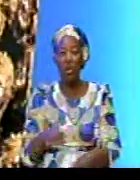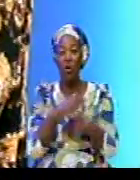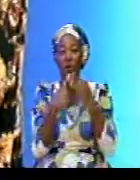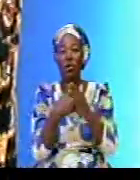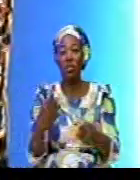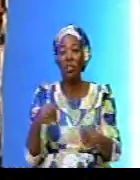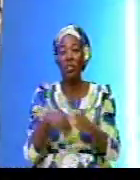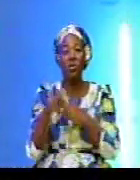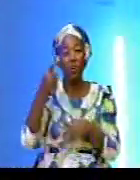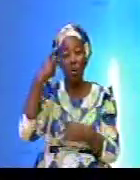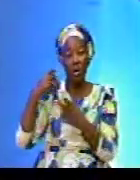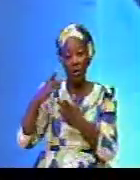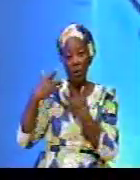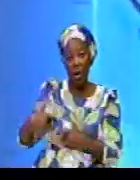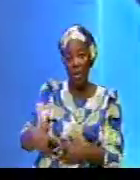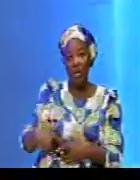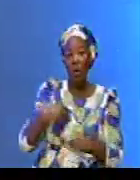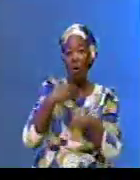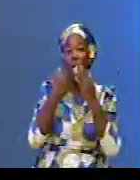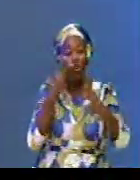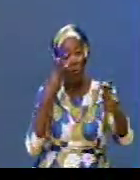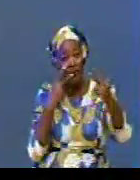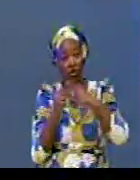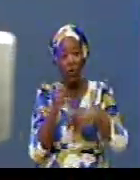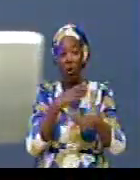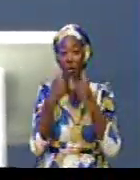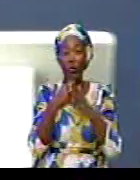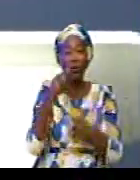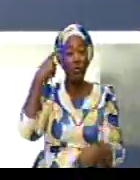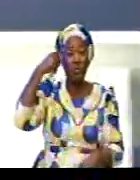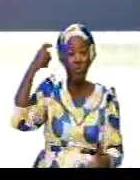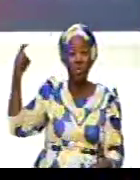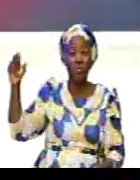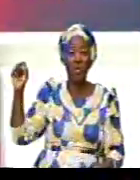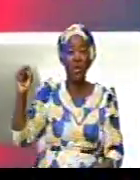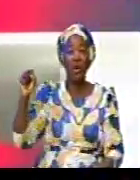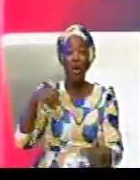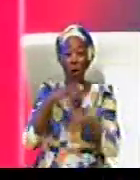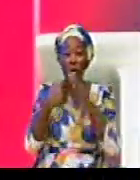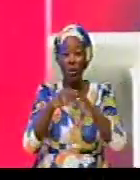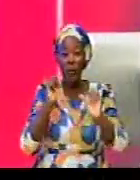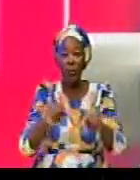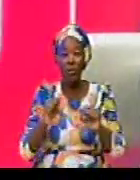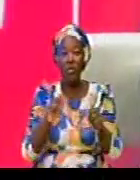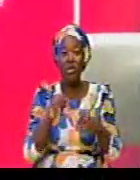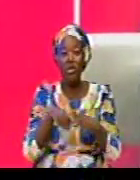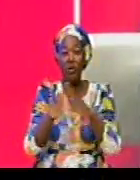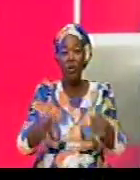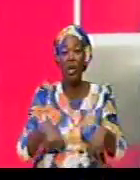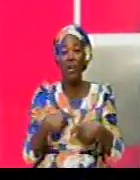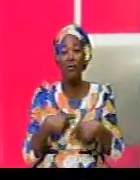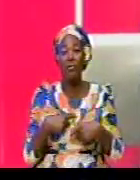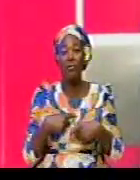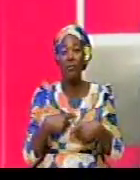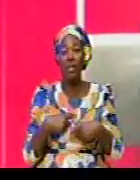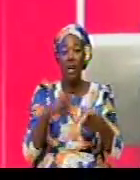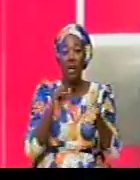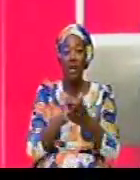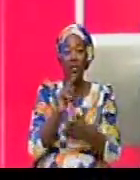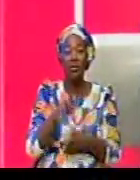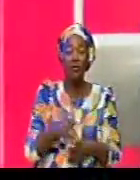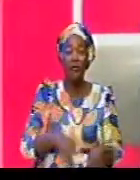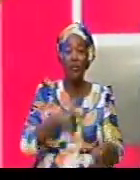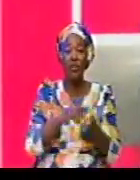of the children, all the things in your heart, all your vision, all your dream, all